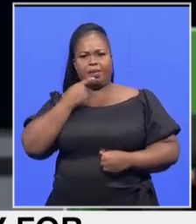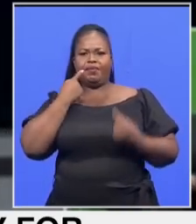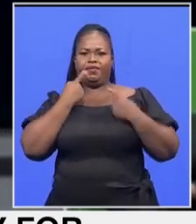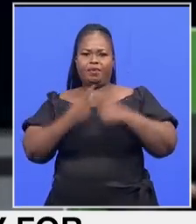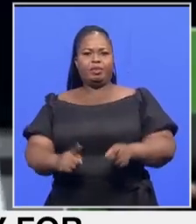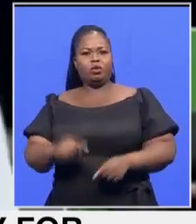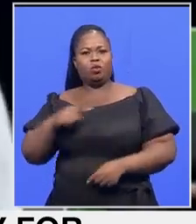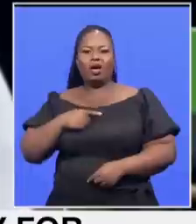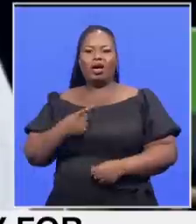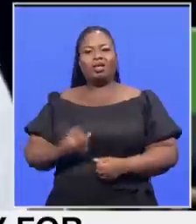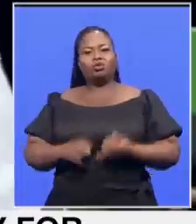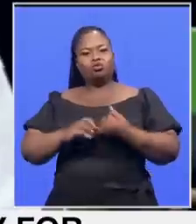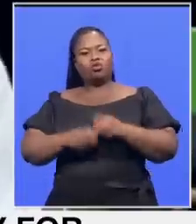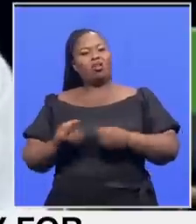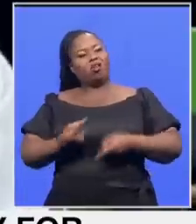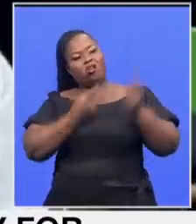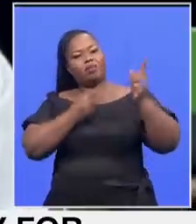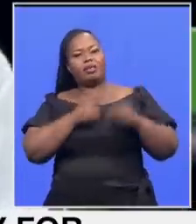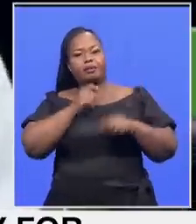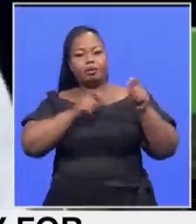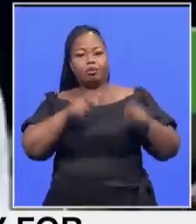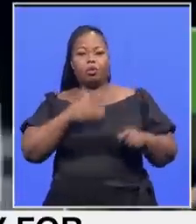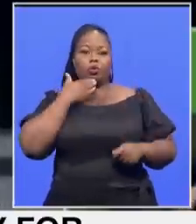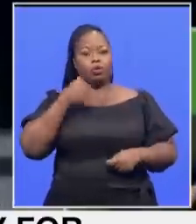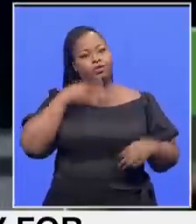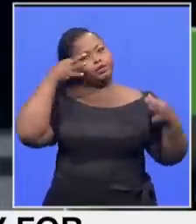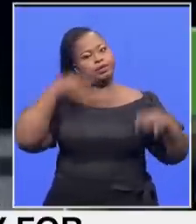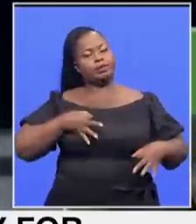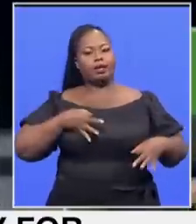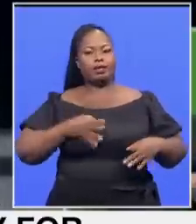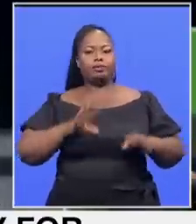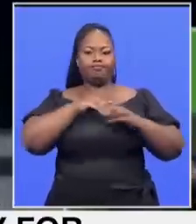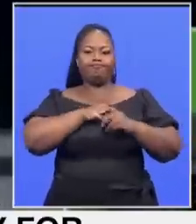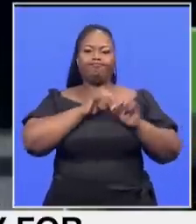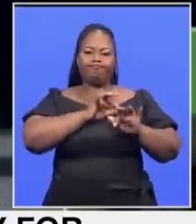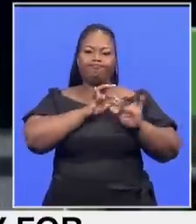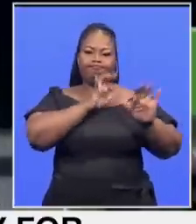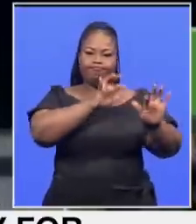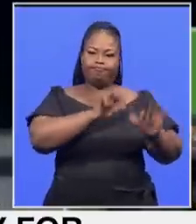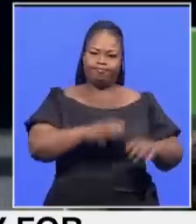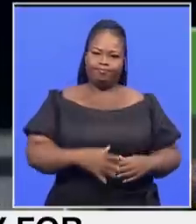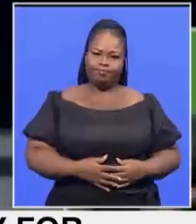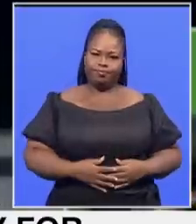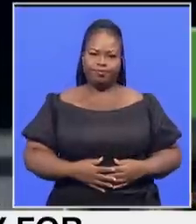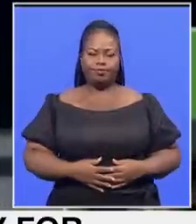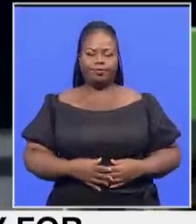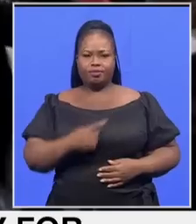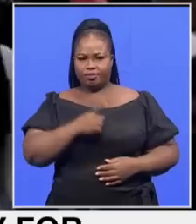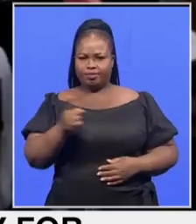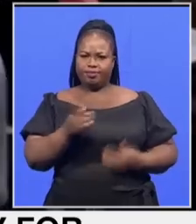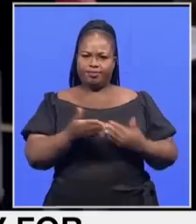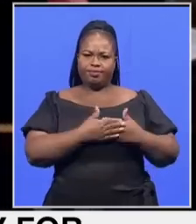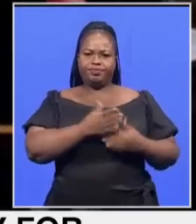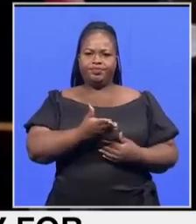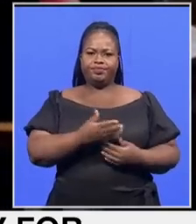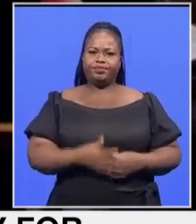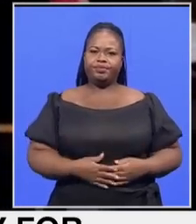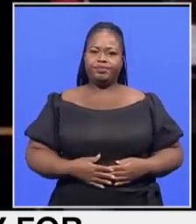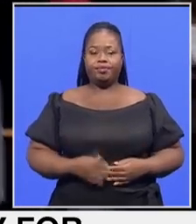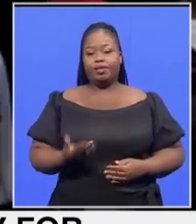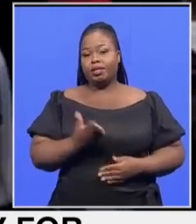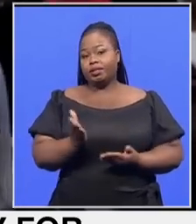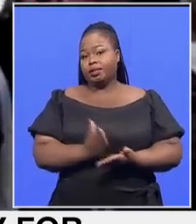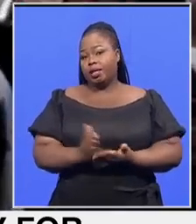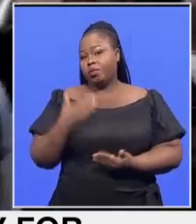of demonizing those who have decided to engage in this form of protest, this shutdown. Those who support